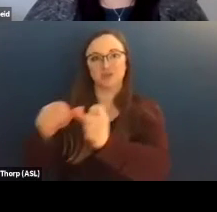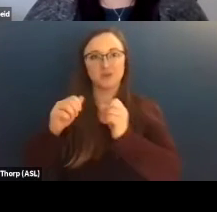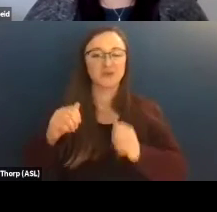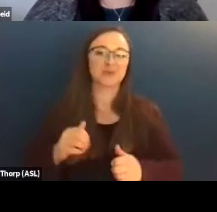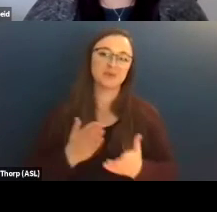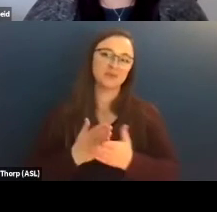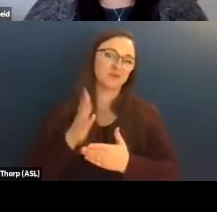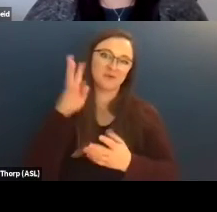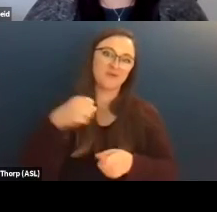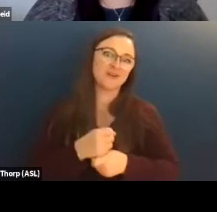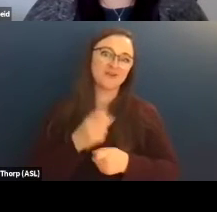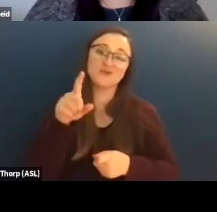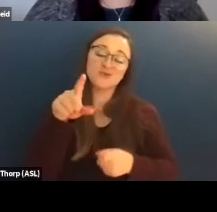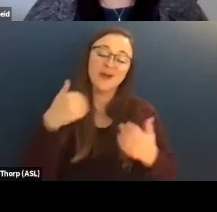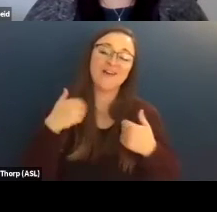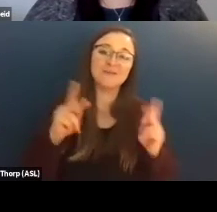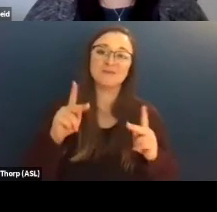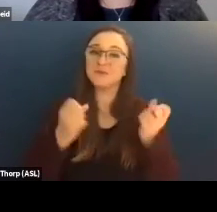supporting you all the way.